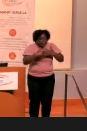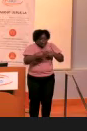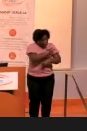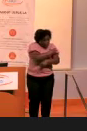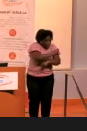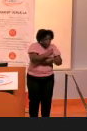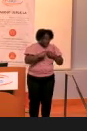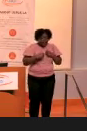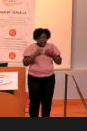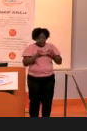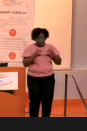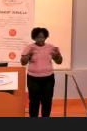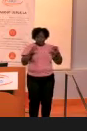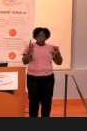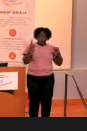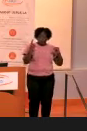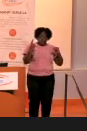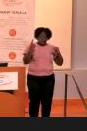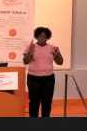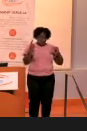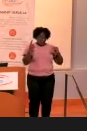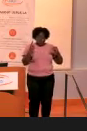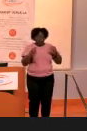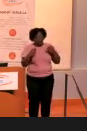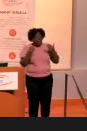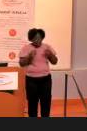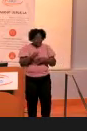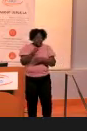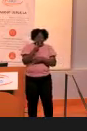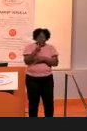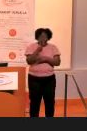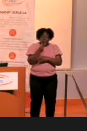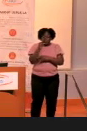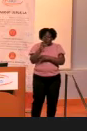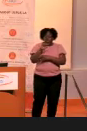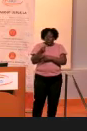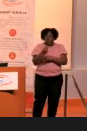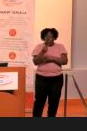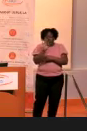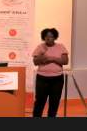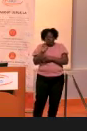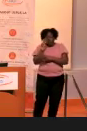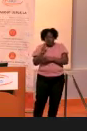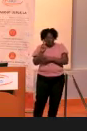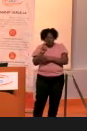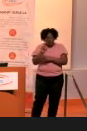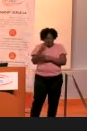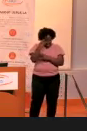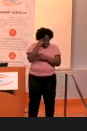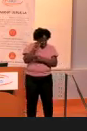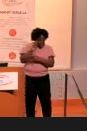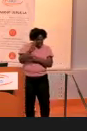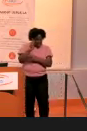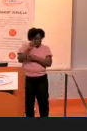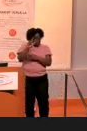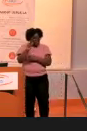see stage 1, if it says the glomerular filtration rate or GFR is greater than 90. I think at UCLA's lab it says